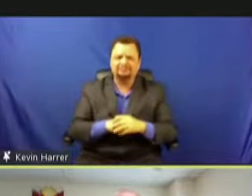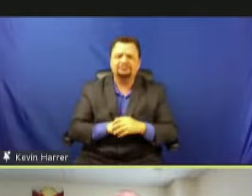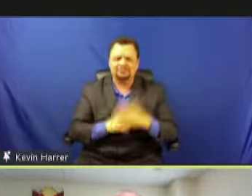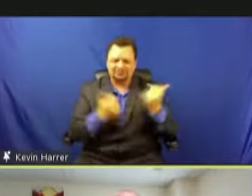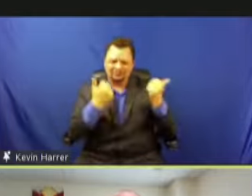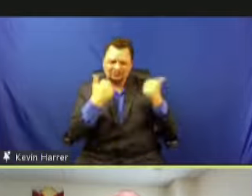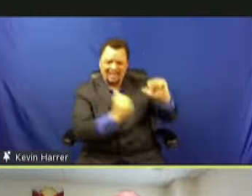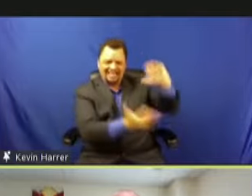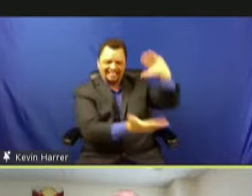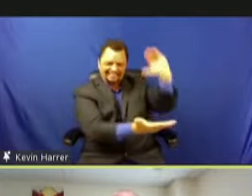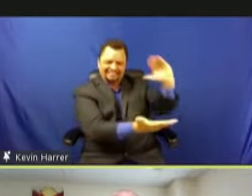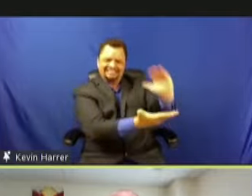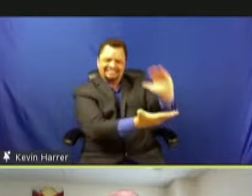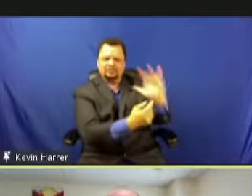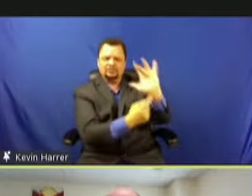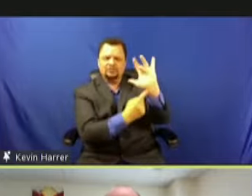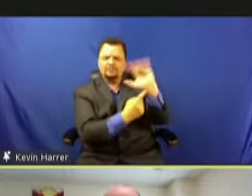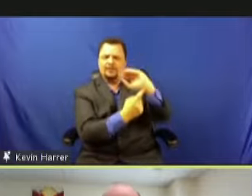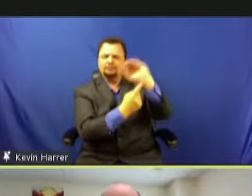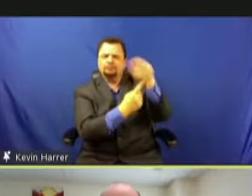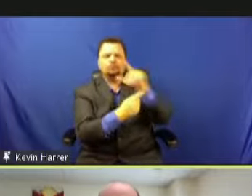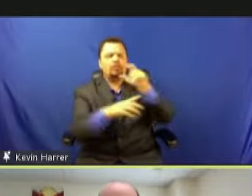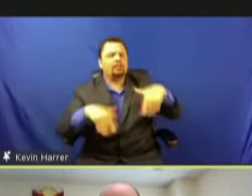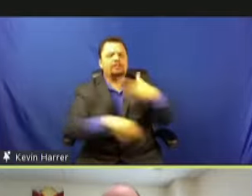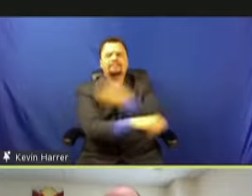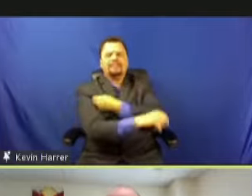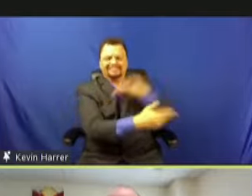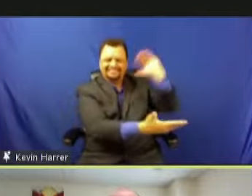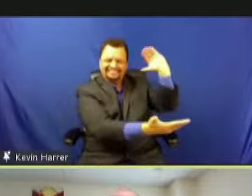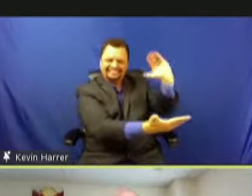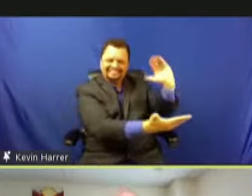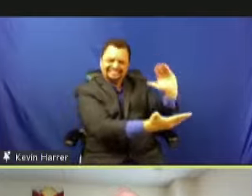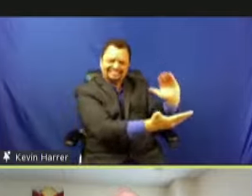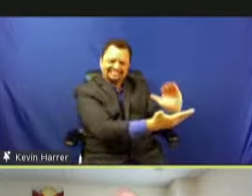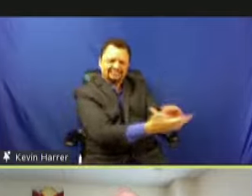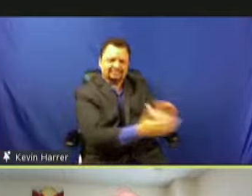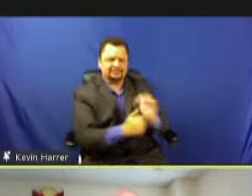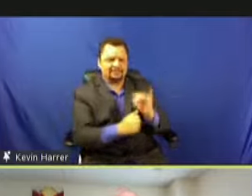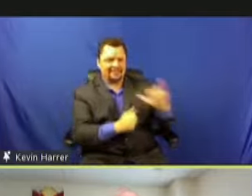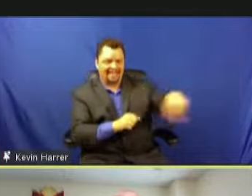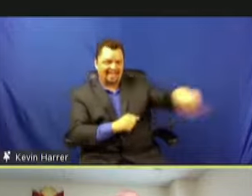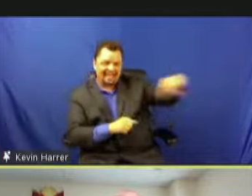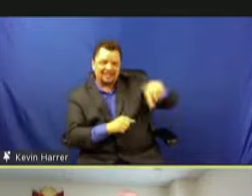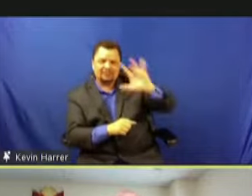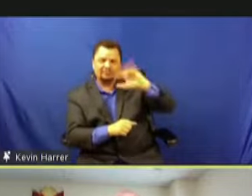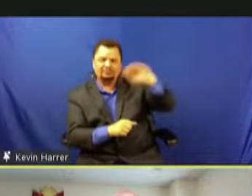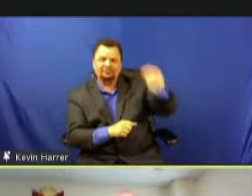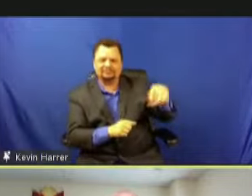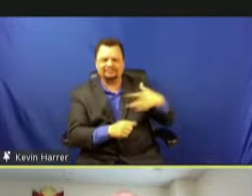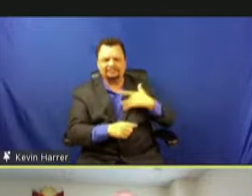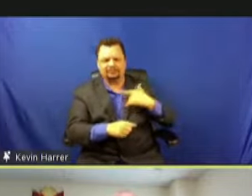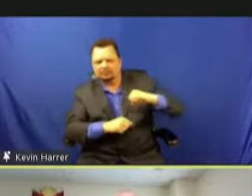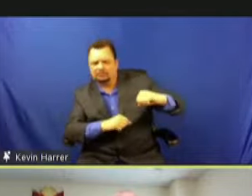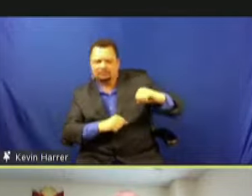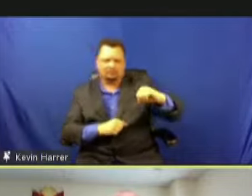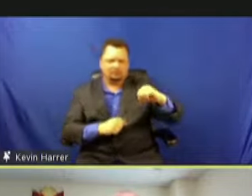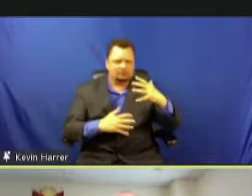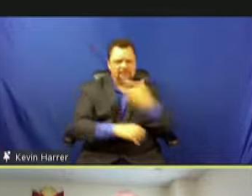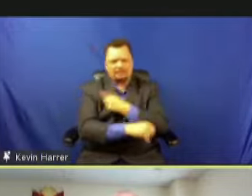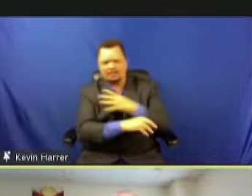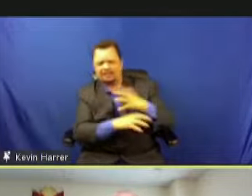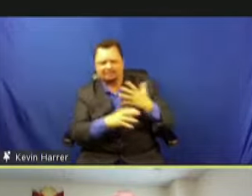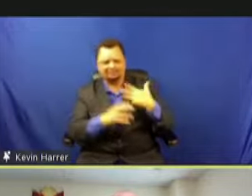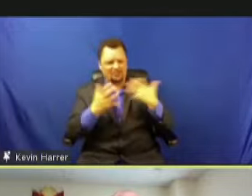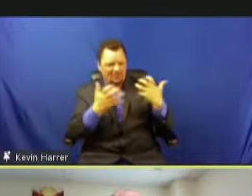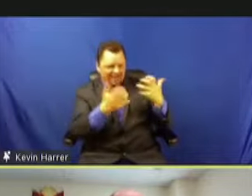to get those who are hesitant to get this safe and effective vaccine. Simultaneously, we have been preparing for months for